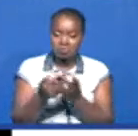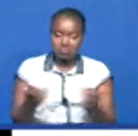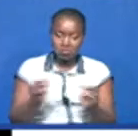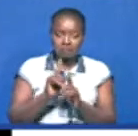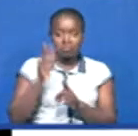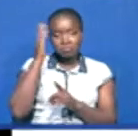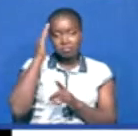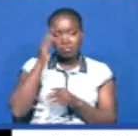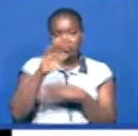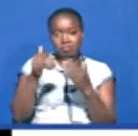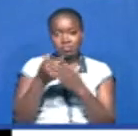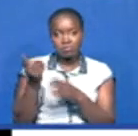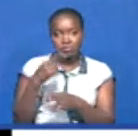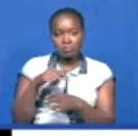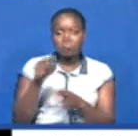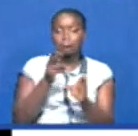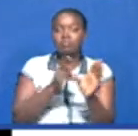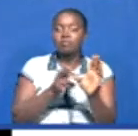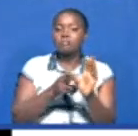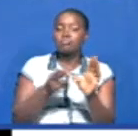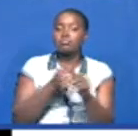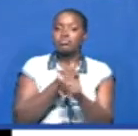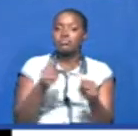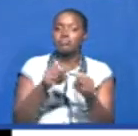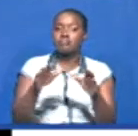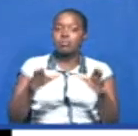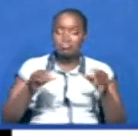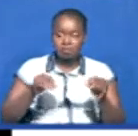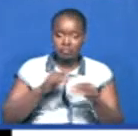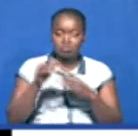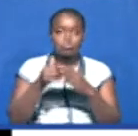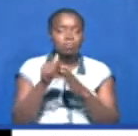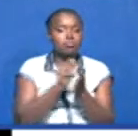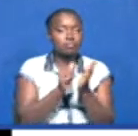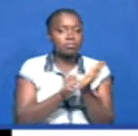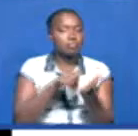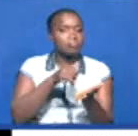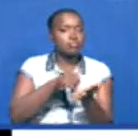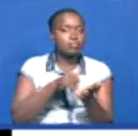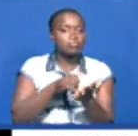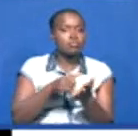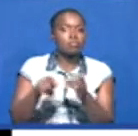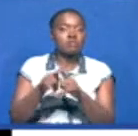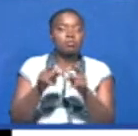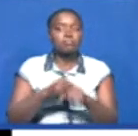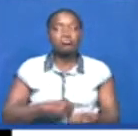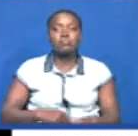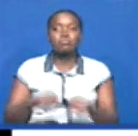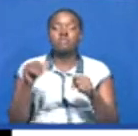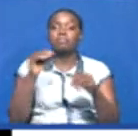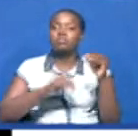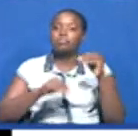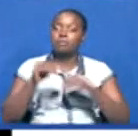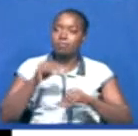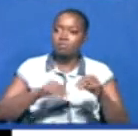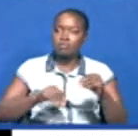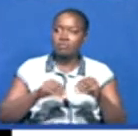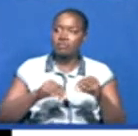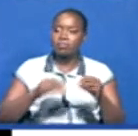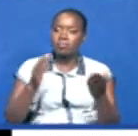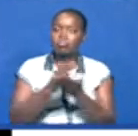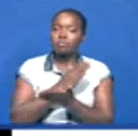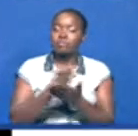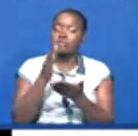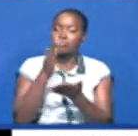all of us can partake of it, and all the agencies involved can be able to contribute and ascertain that